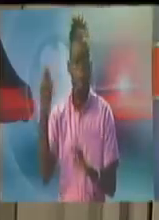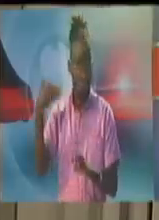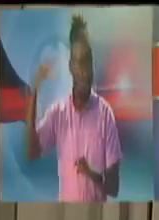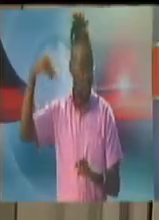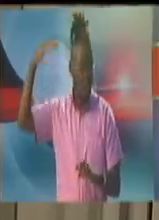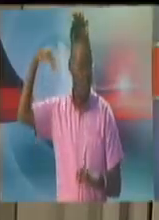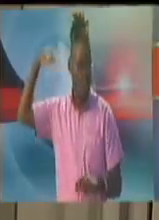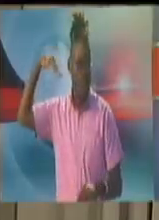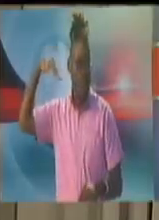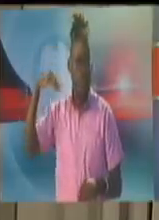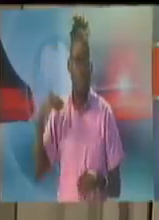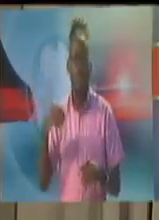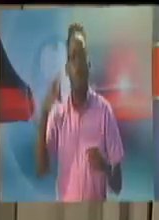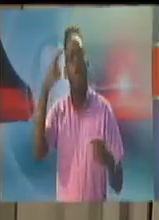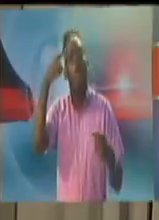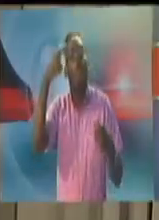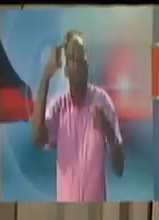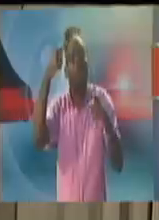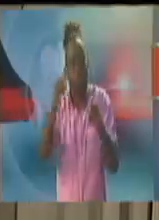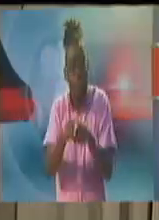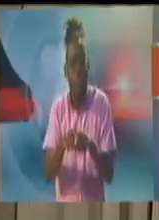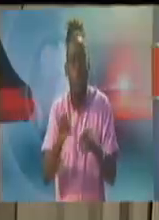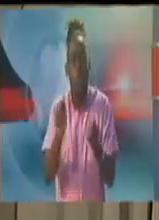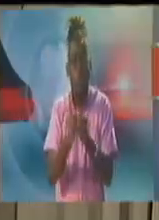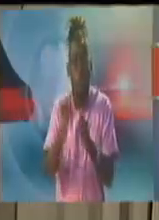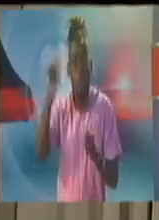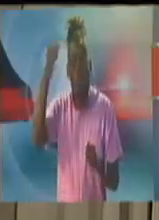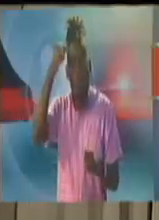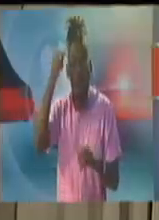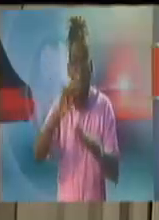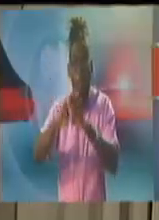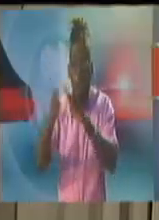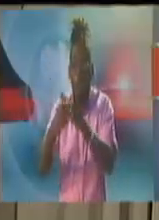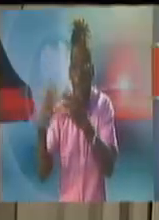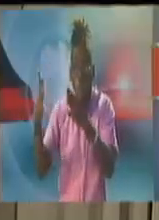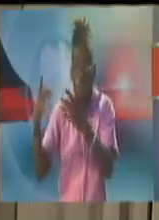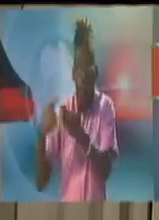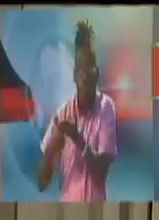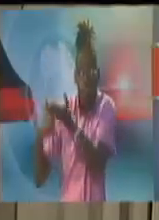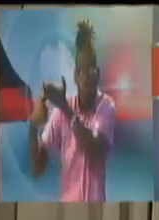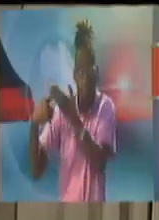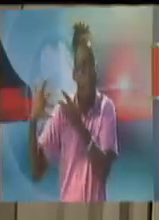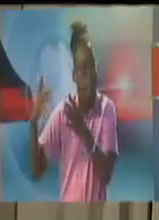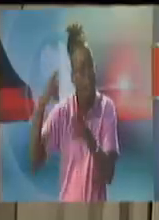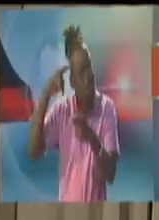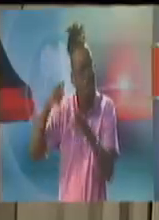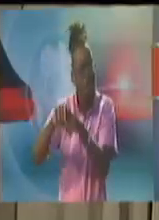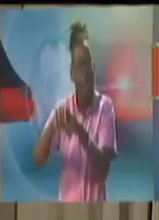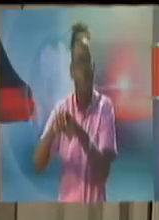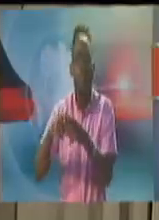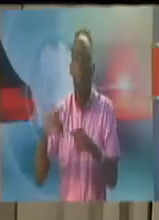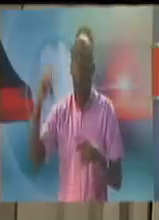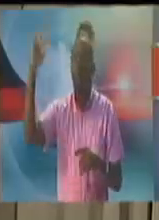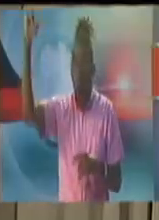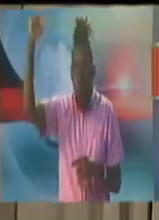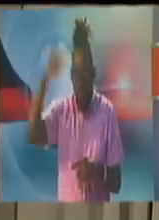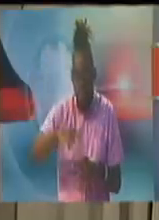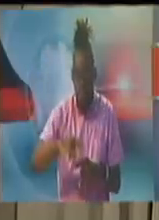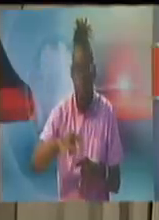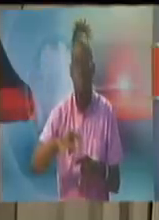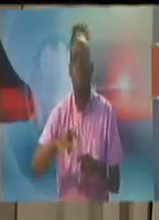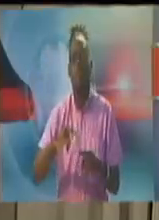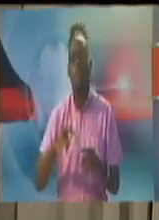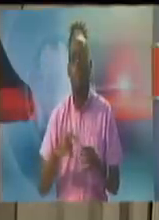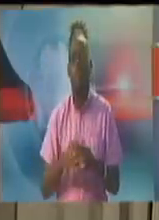had an agreement with the government of Barbados how to deal with that. I use the opportunity to remind people Suriname's borders are closed as